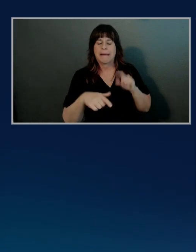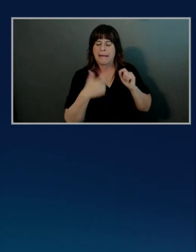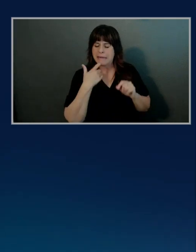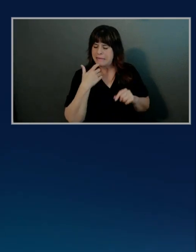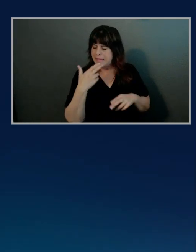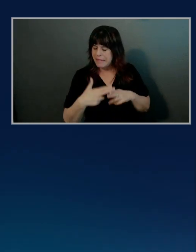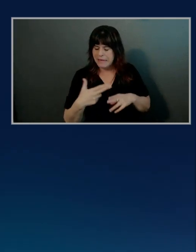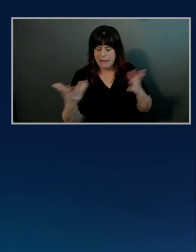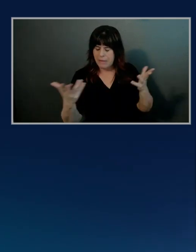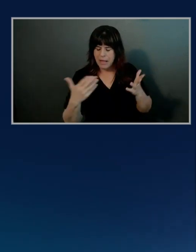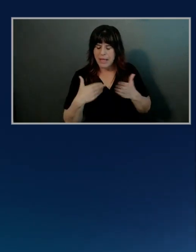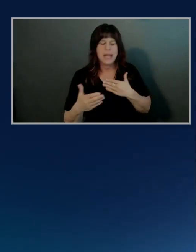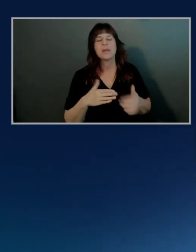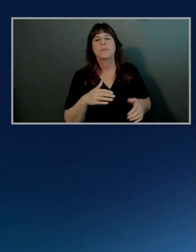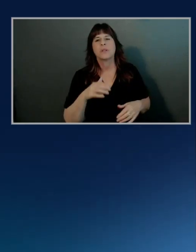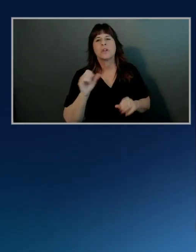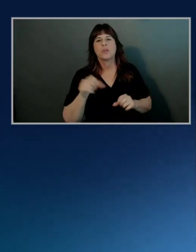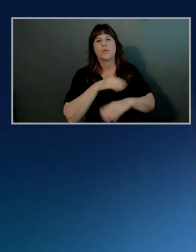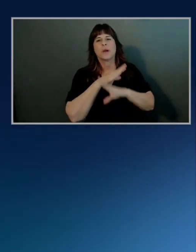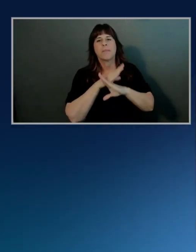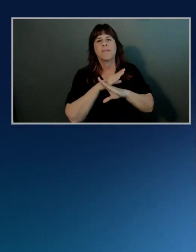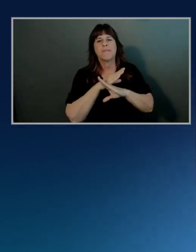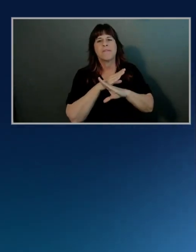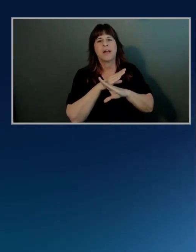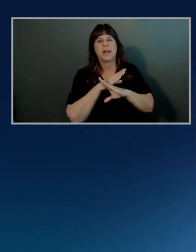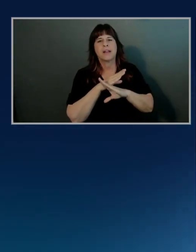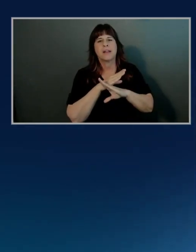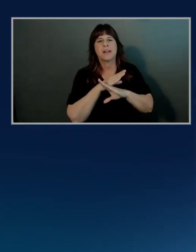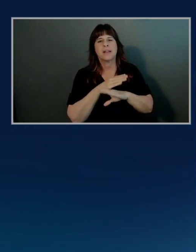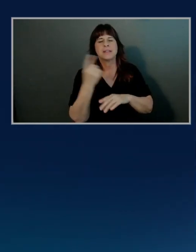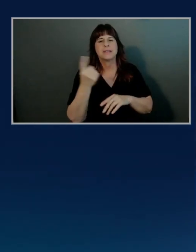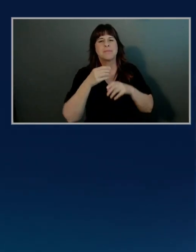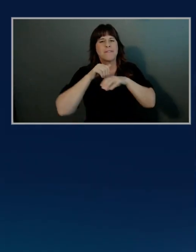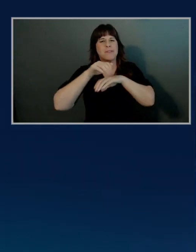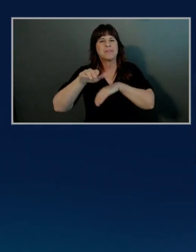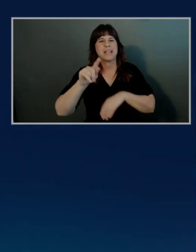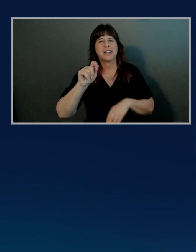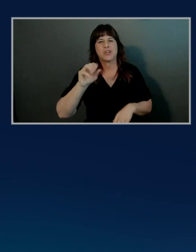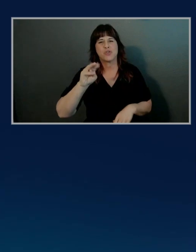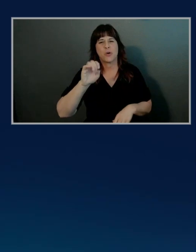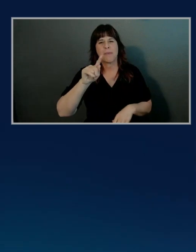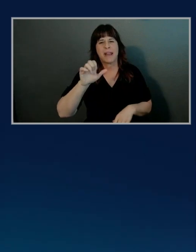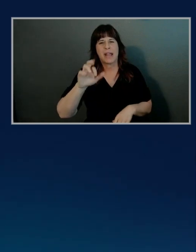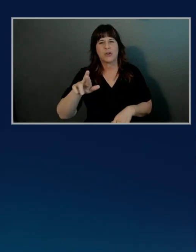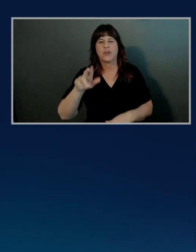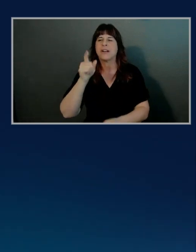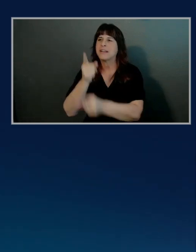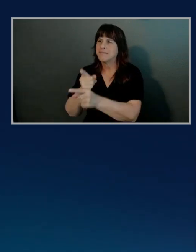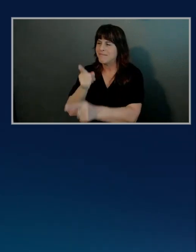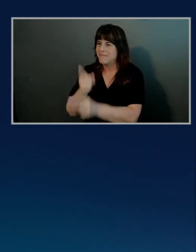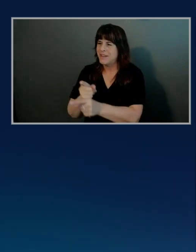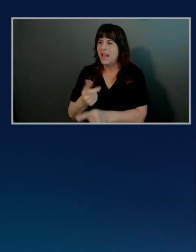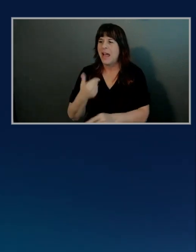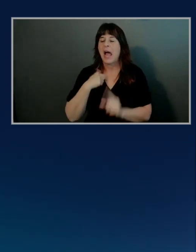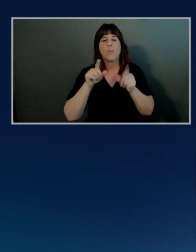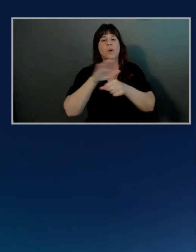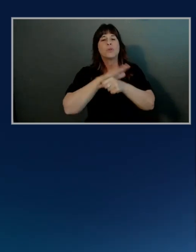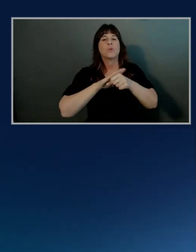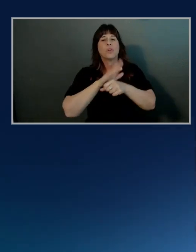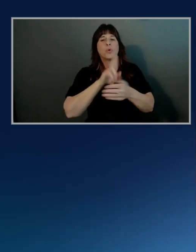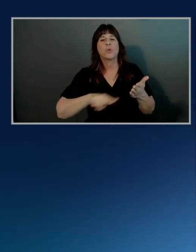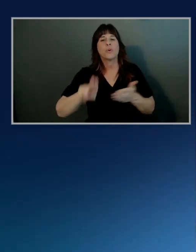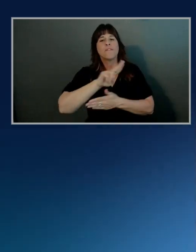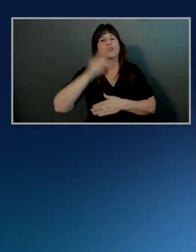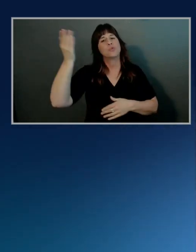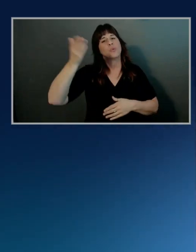friend. So you can prevent Skynet from sending a Terminator. Absolutely. By the way, Exactly. I went to a local university here to do a little lecture on